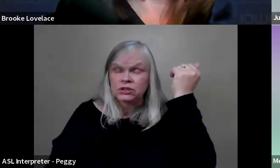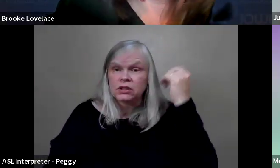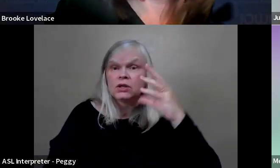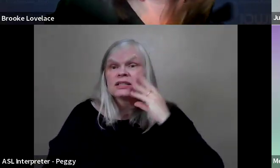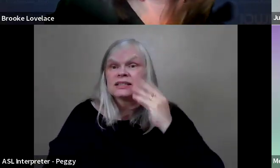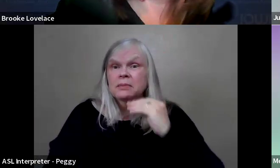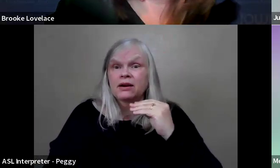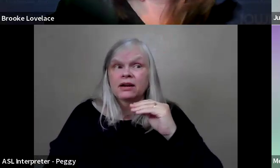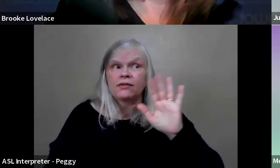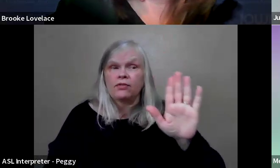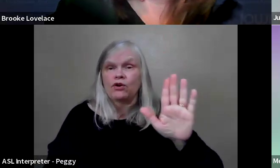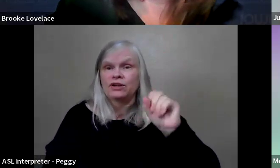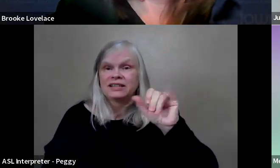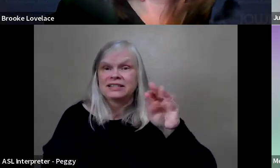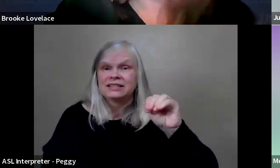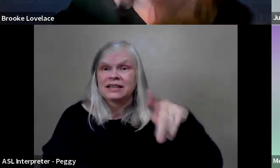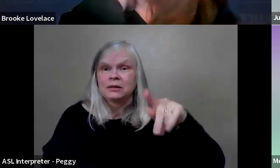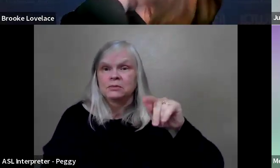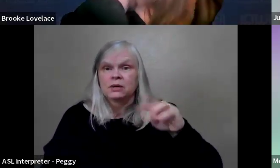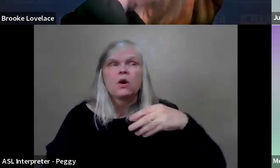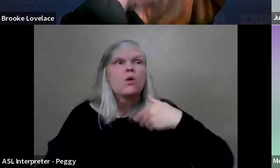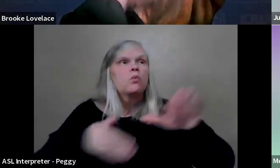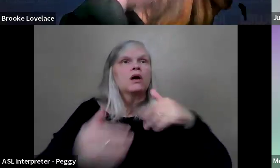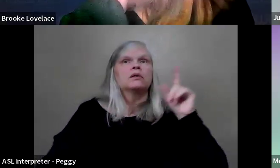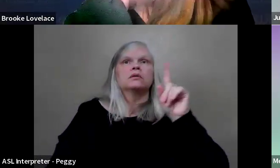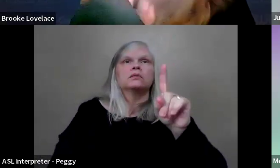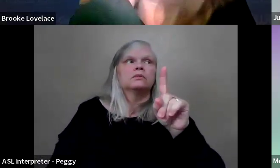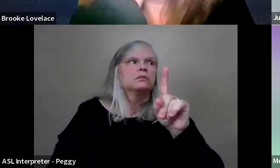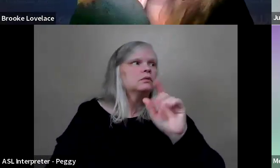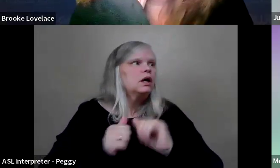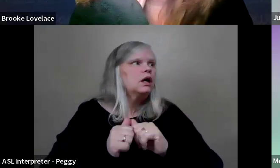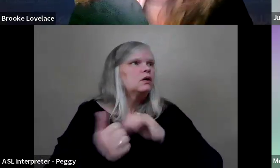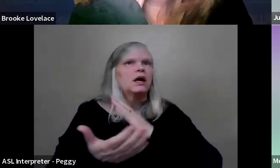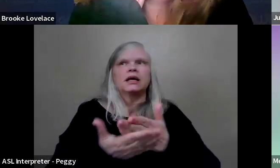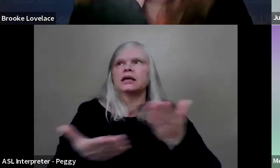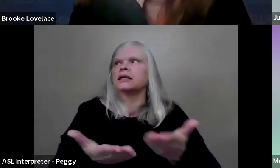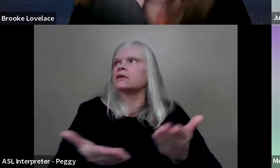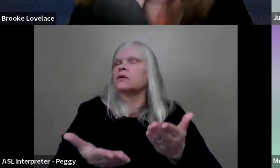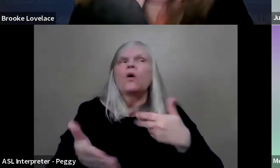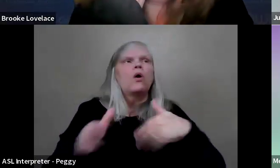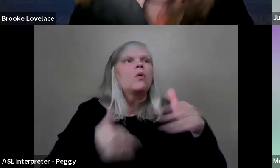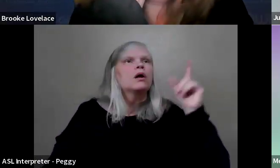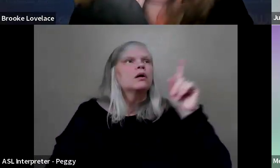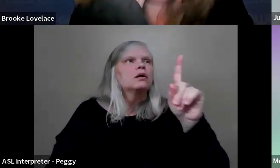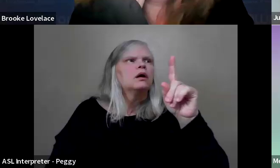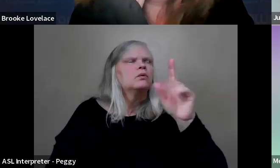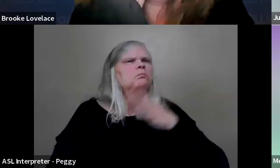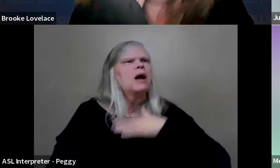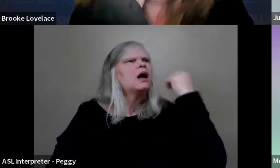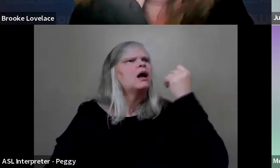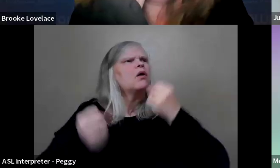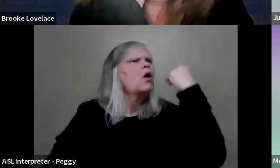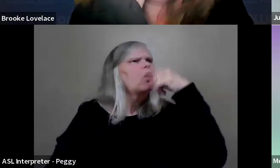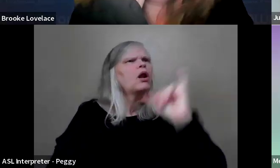dementia symptoms may walk out and forget how they got to the store, or they may forget what their car looks like, or